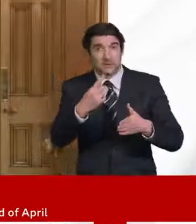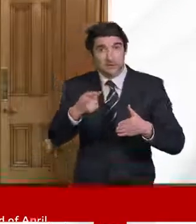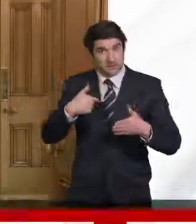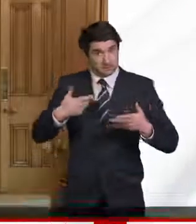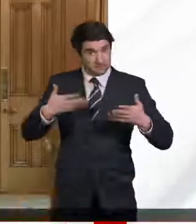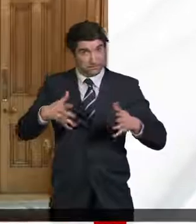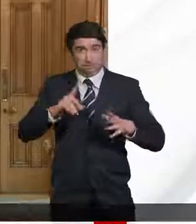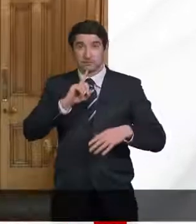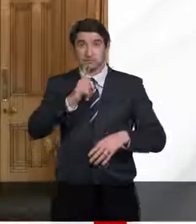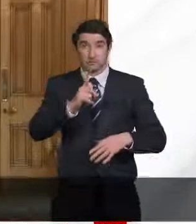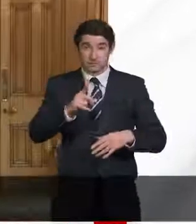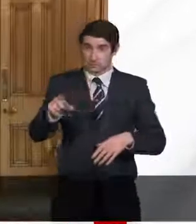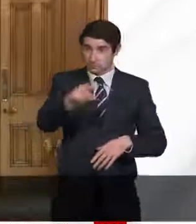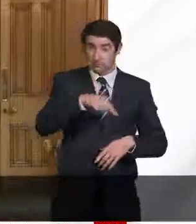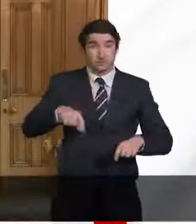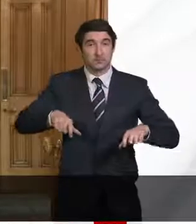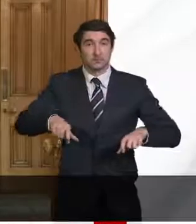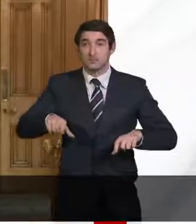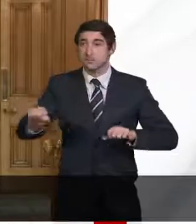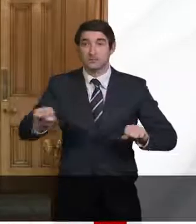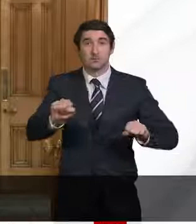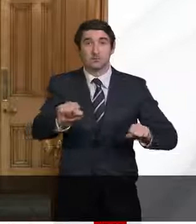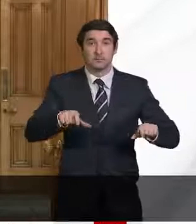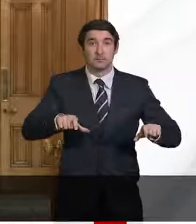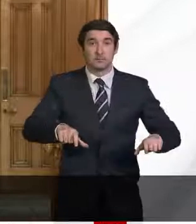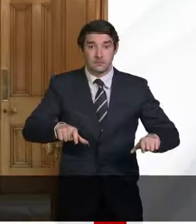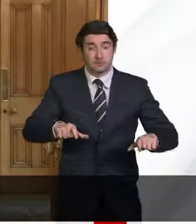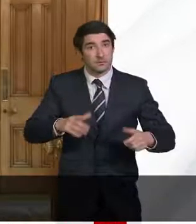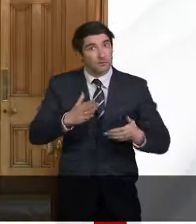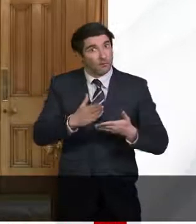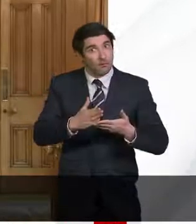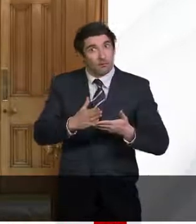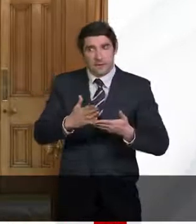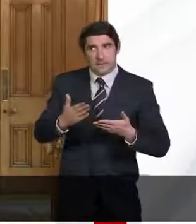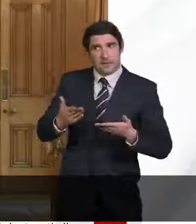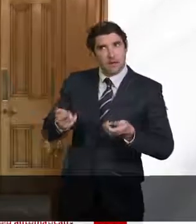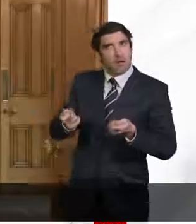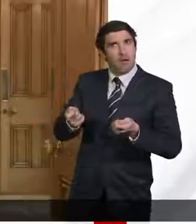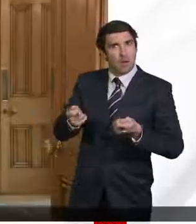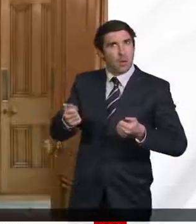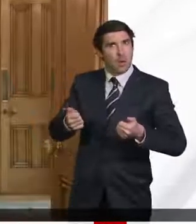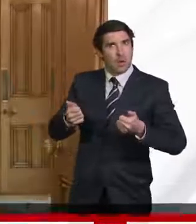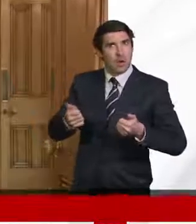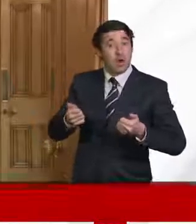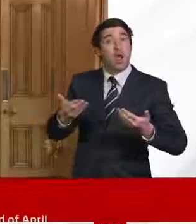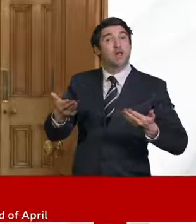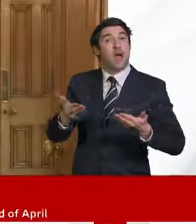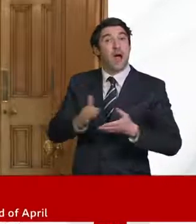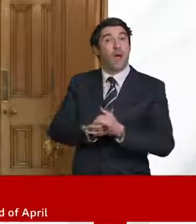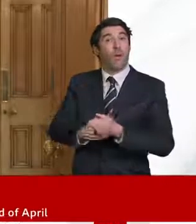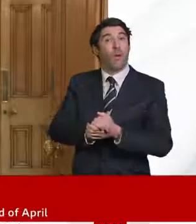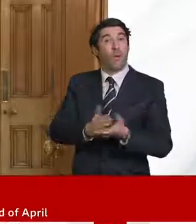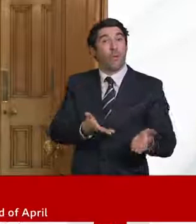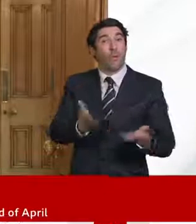social distancing, that we may be able to flatten the spread of infection. But now is absolutely not the time for people